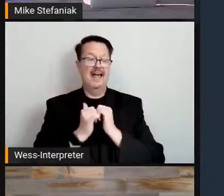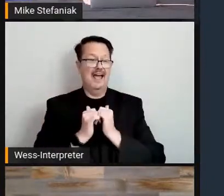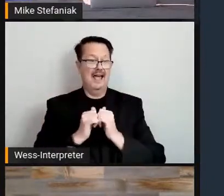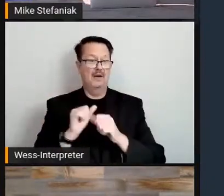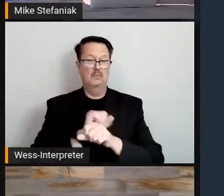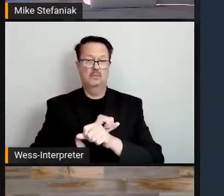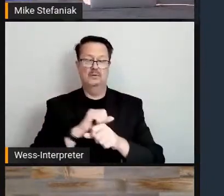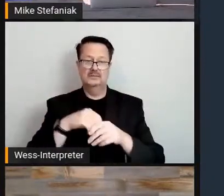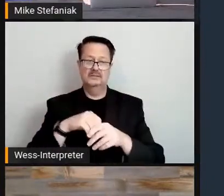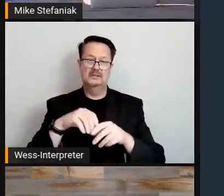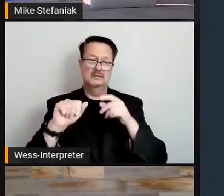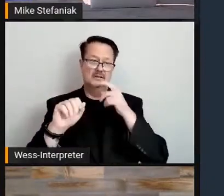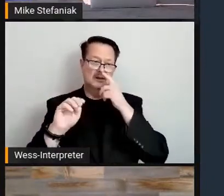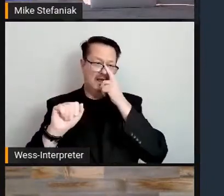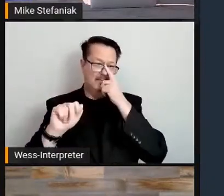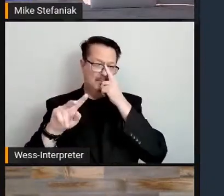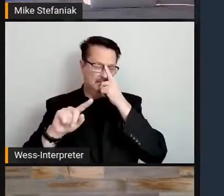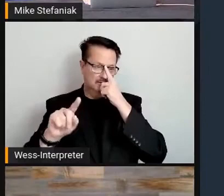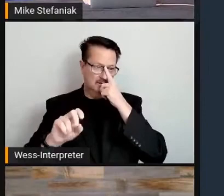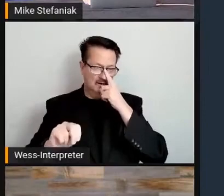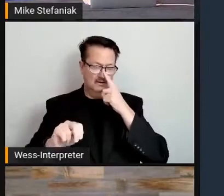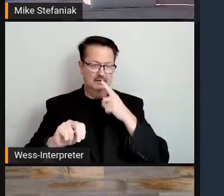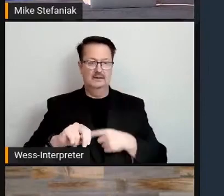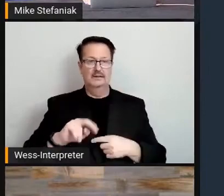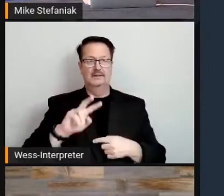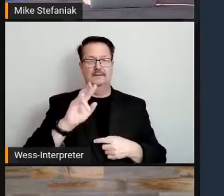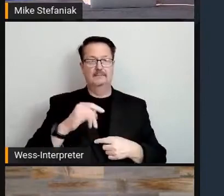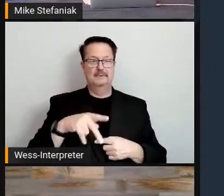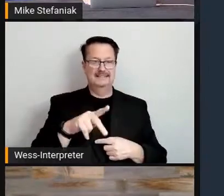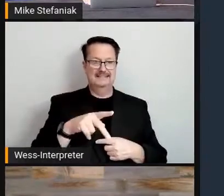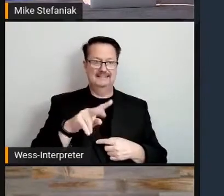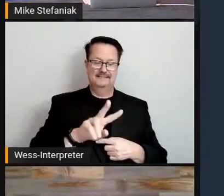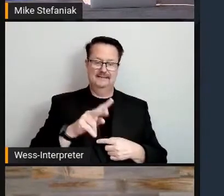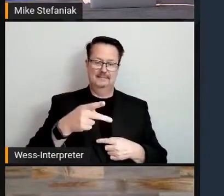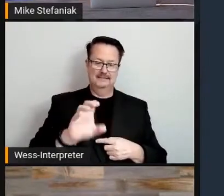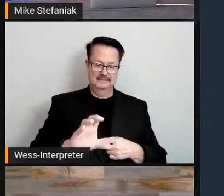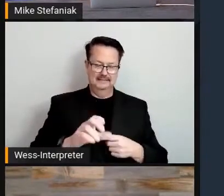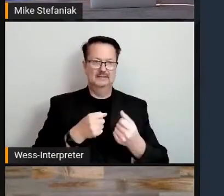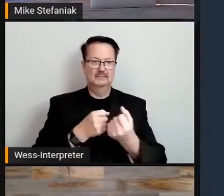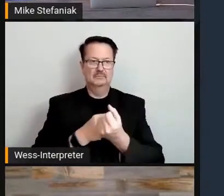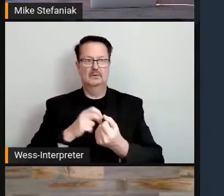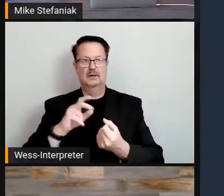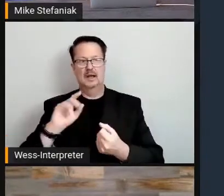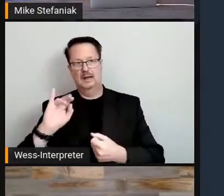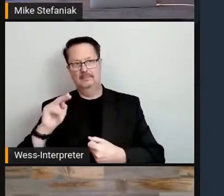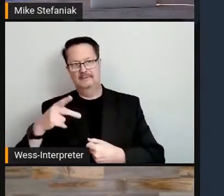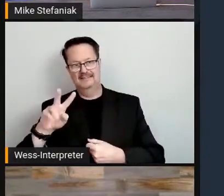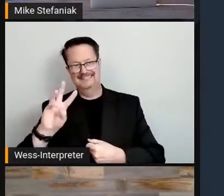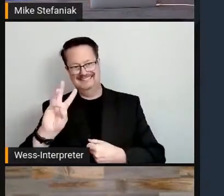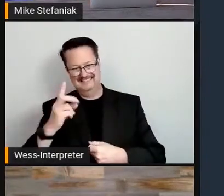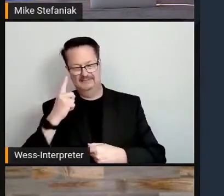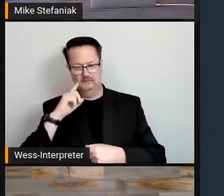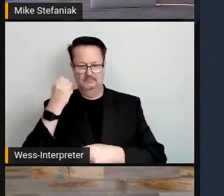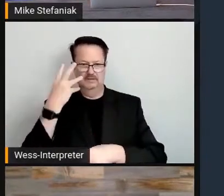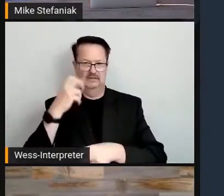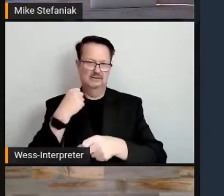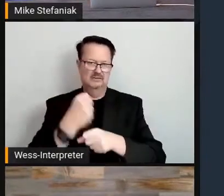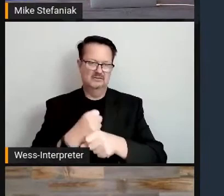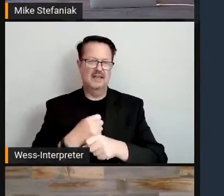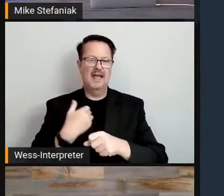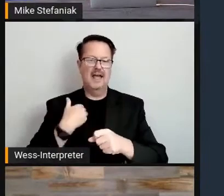Amazon. VPC has supported IPv6 for a number of years now. And then it supports it in dual stack